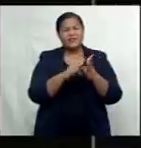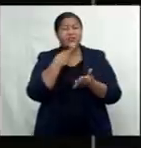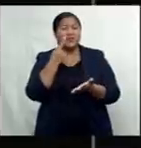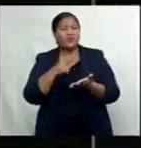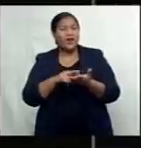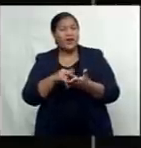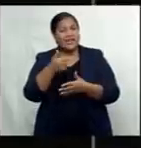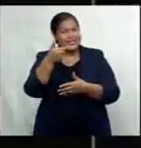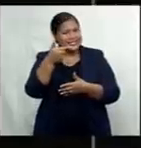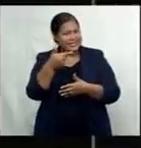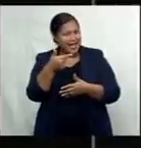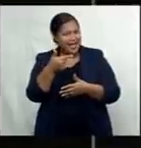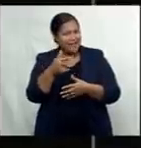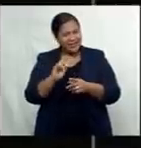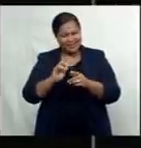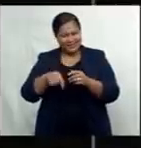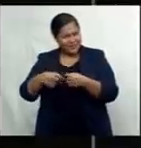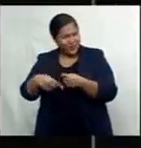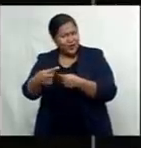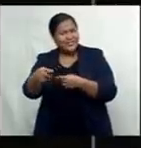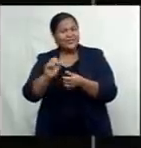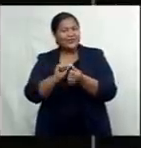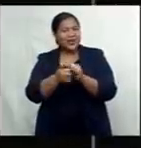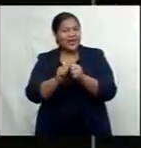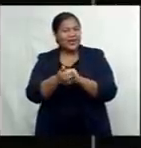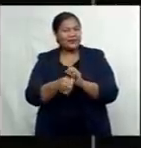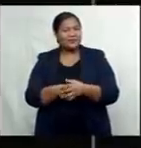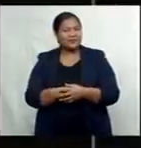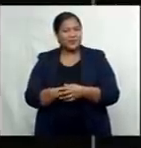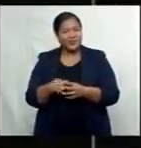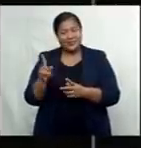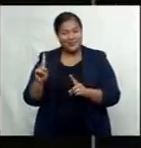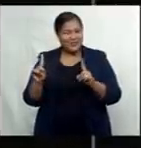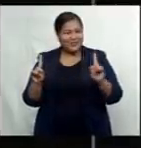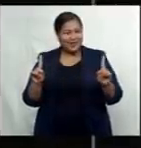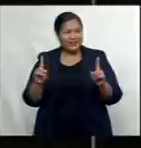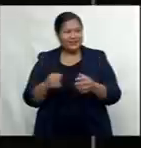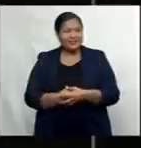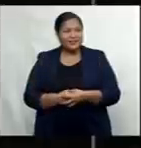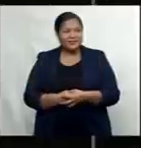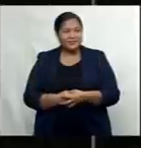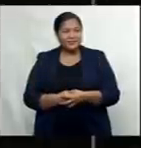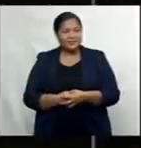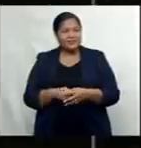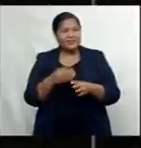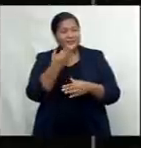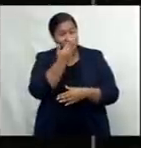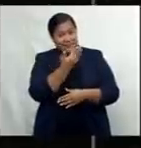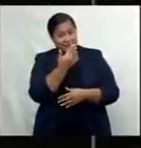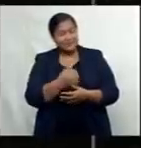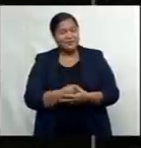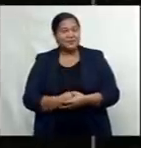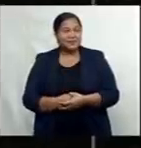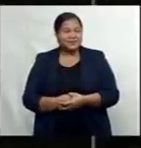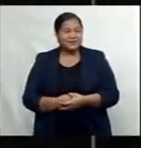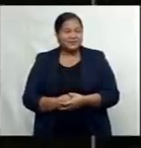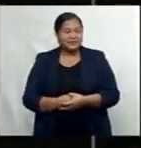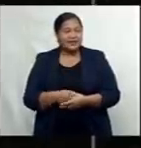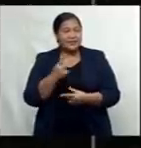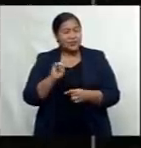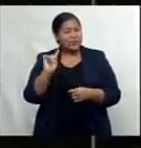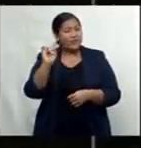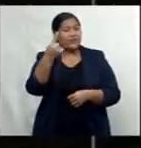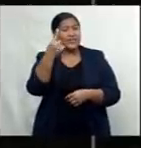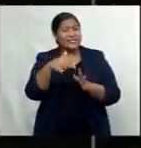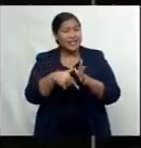7th consecutive season as the side drew 1-1 at Borussia Mönchengladbach. This was the